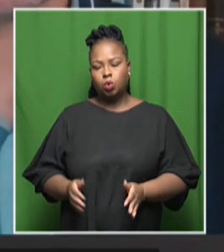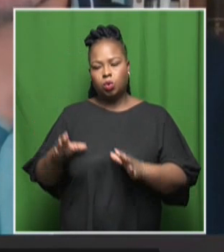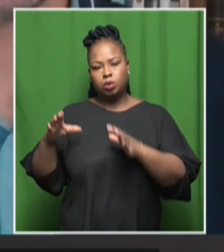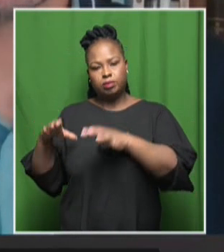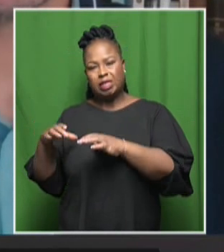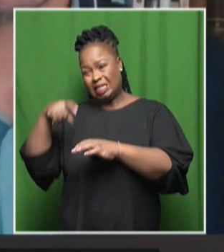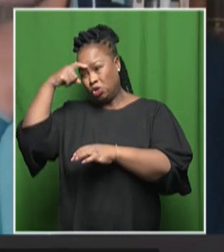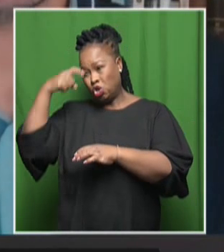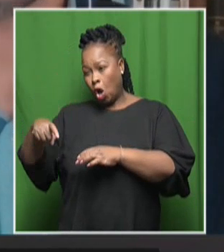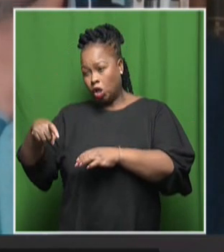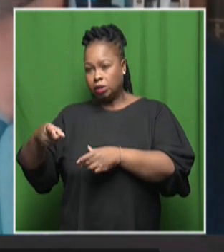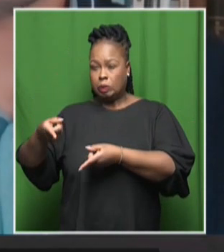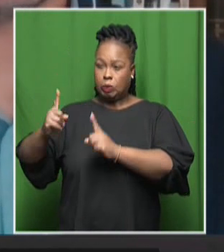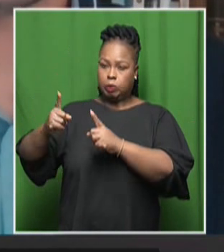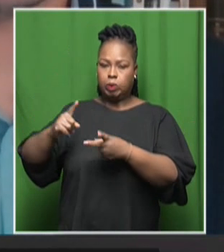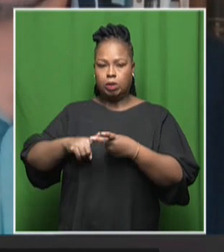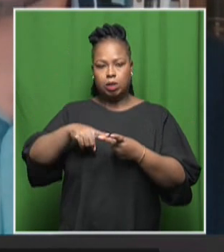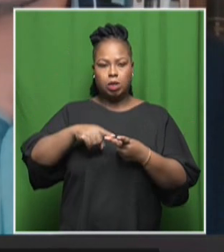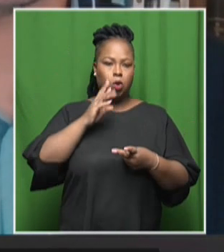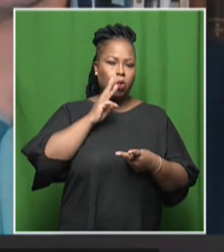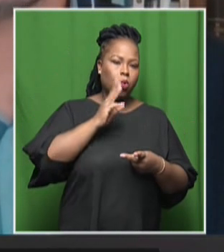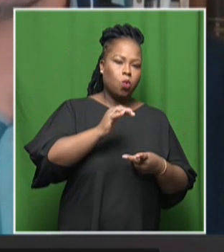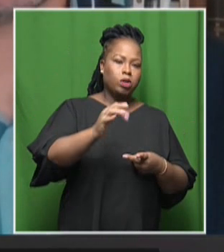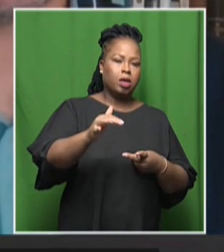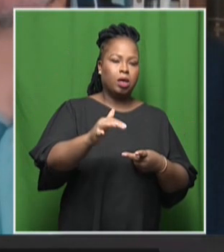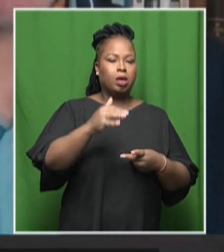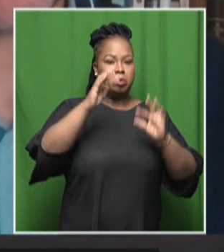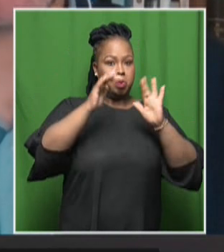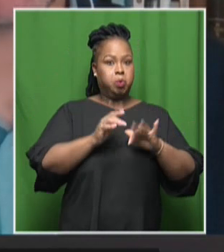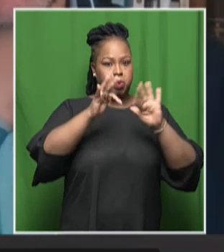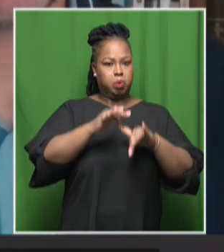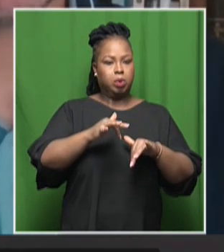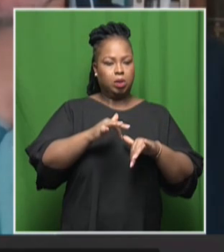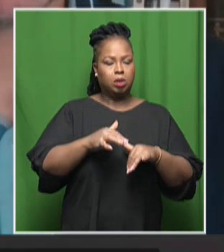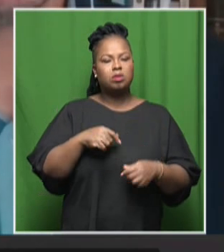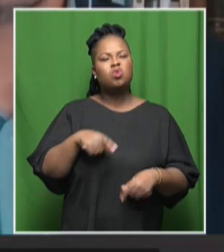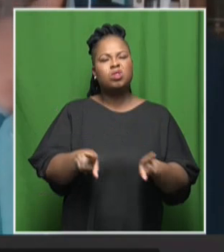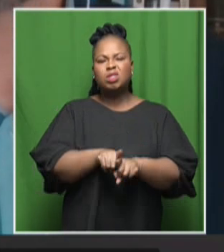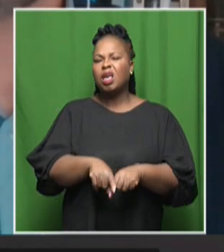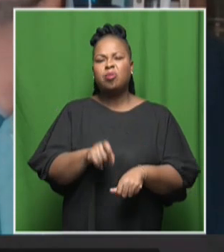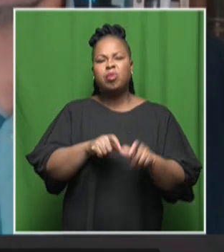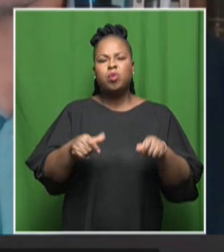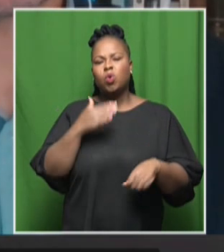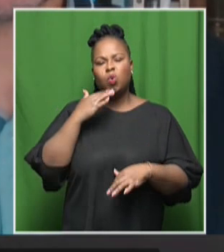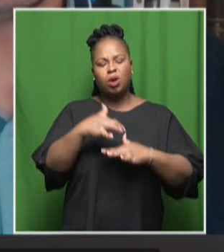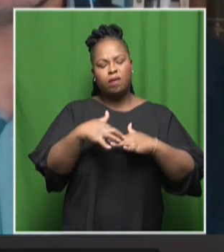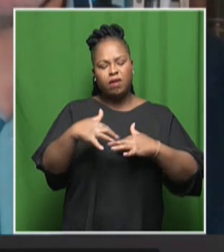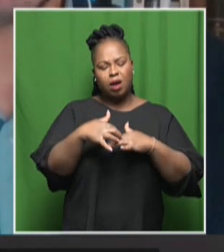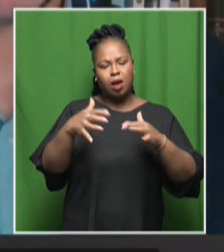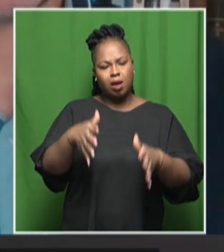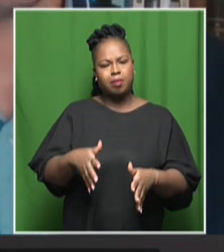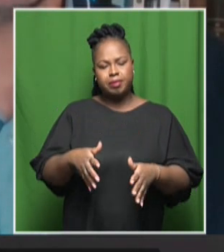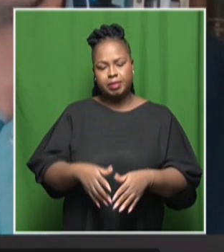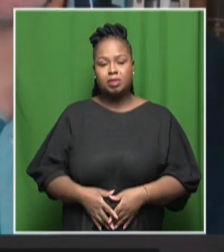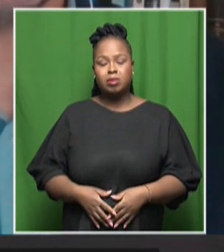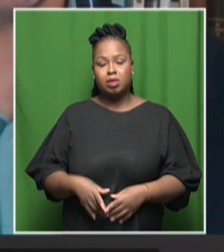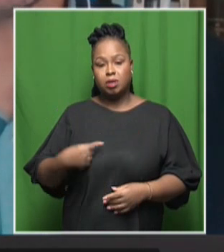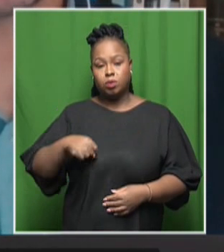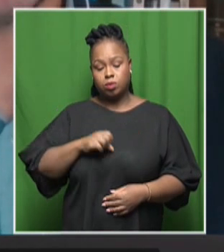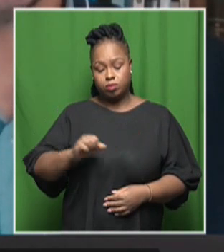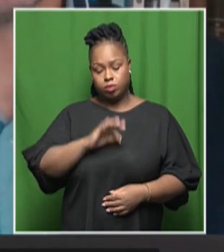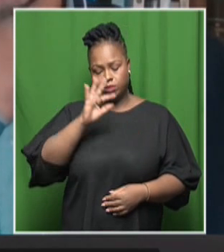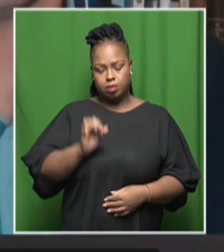Nino cycle, and that includes our water managers and the farmers. So we are a country where we have